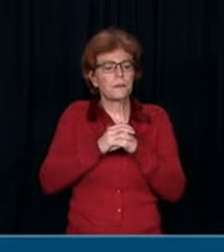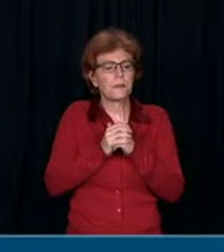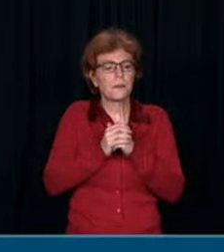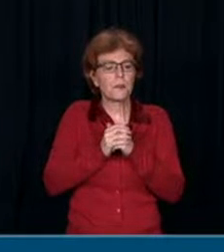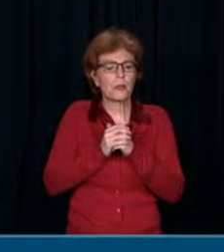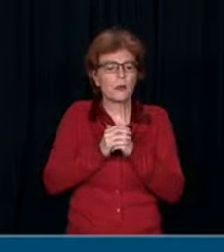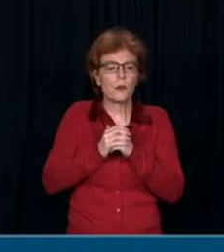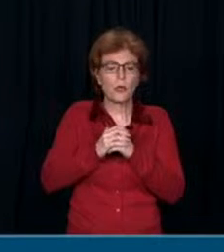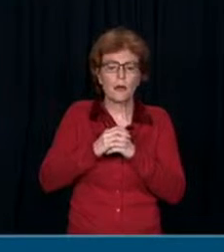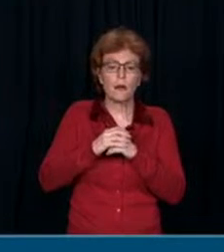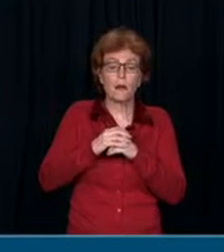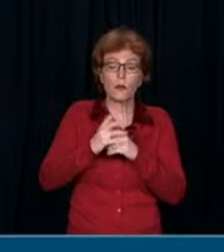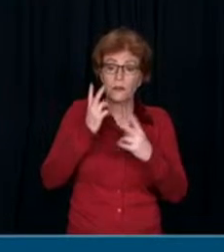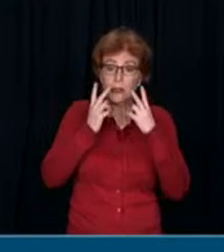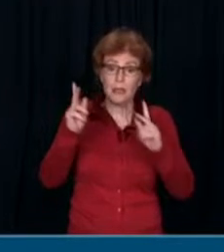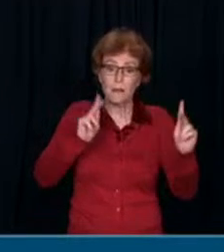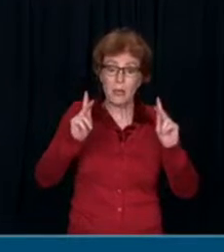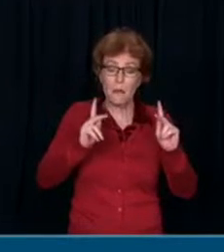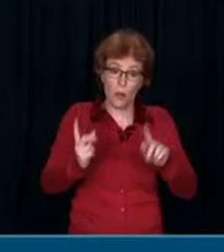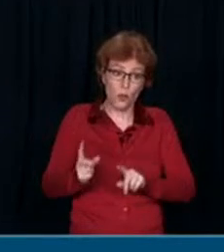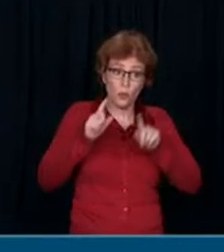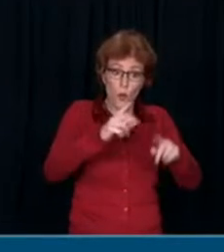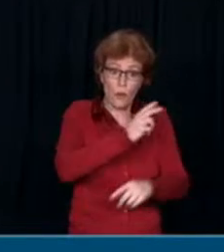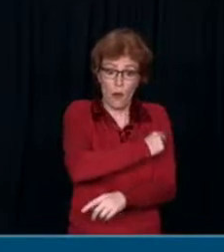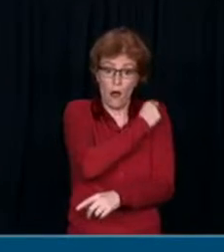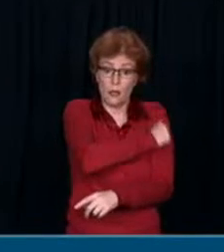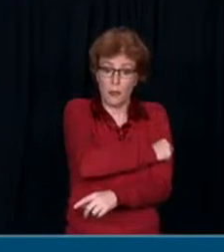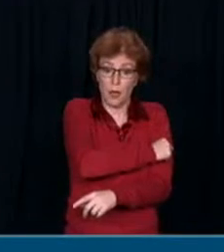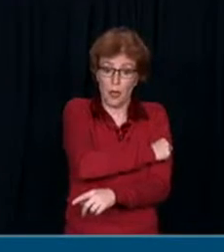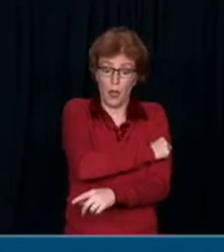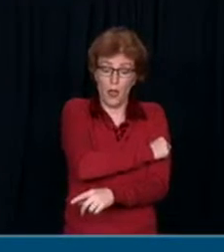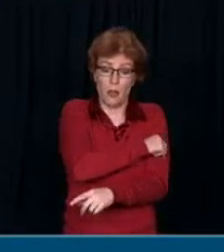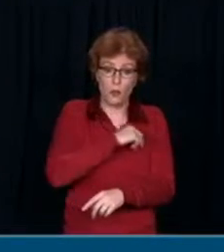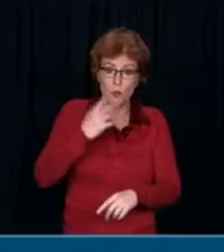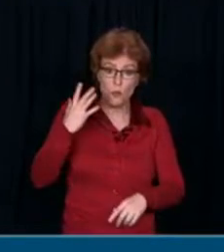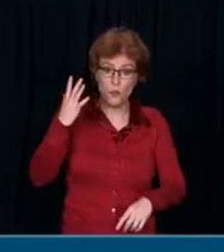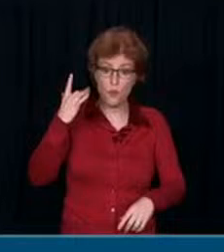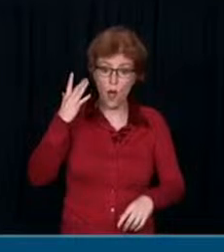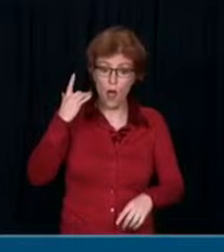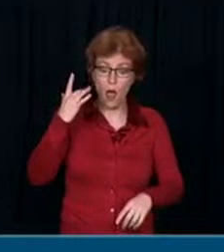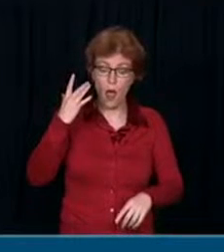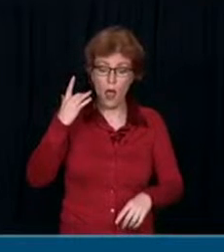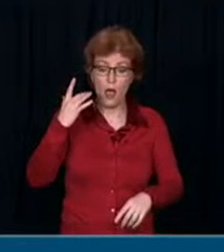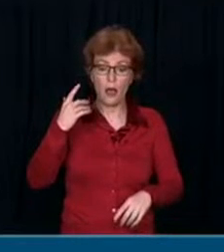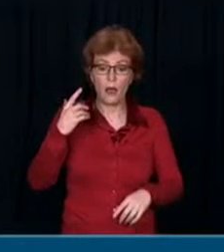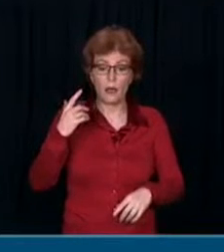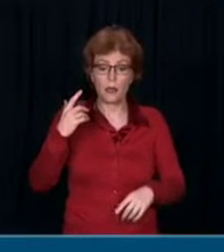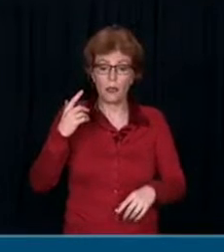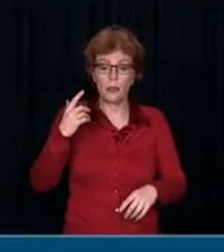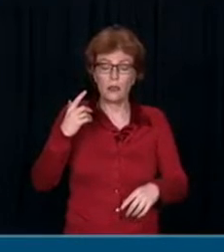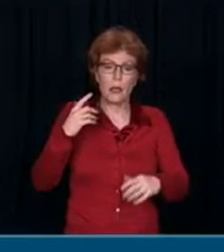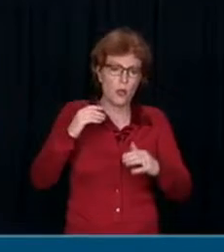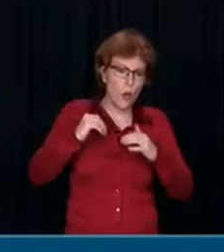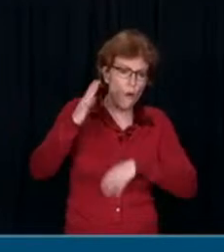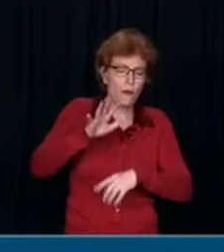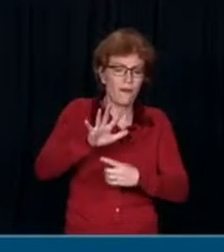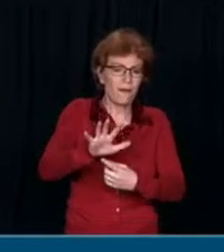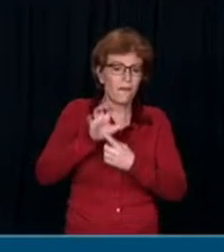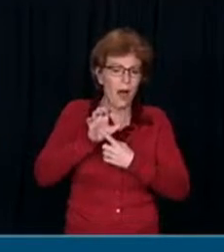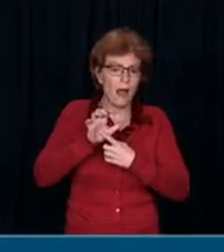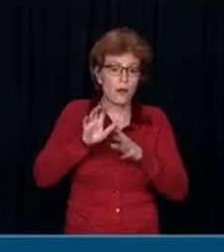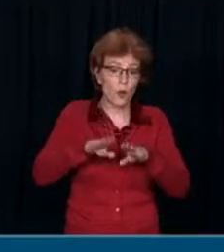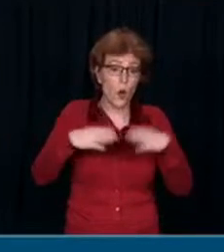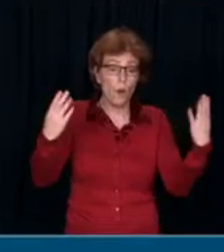people ending up in the hospital because of the over 500